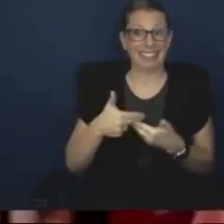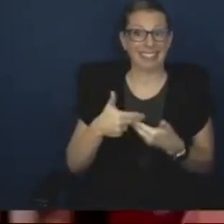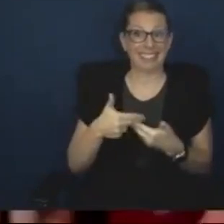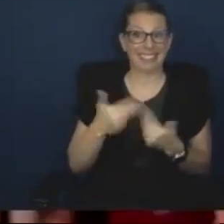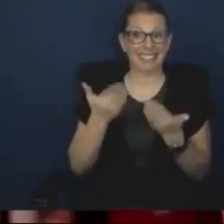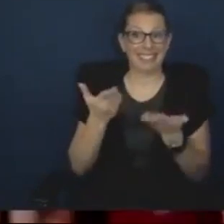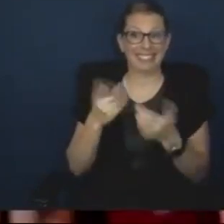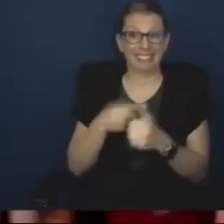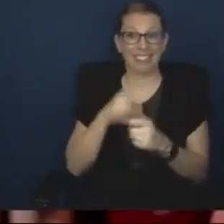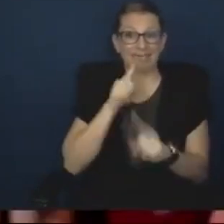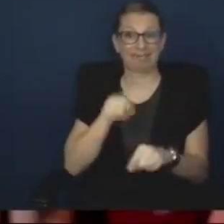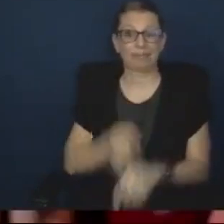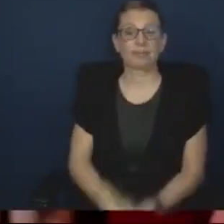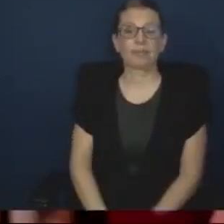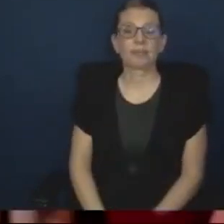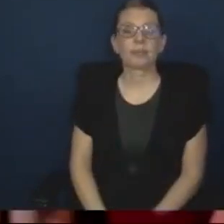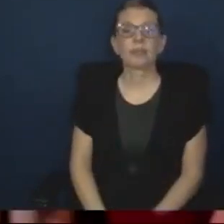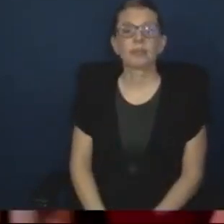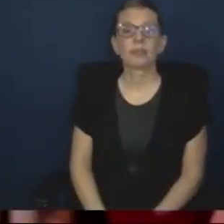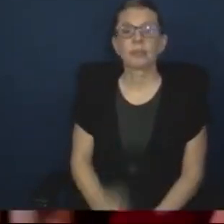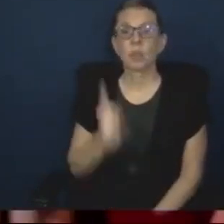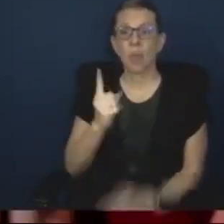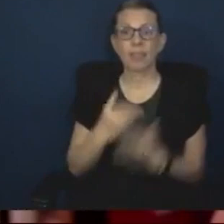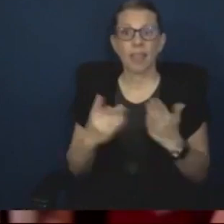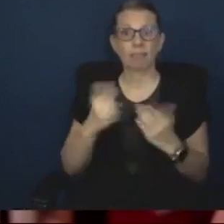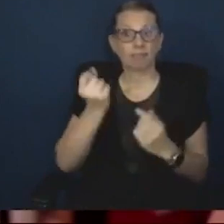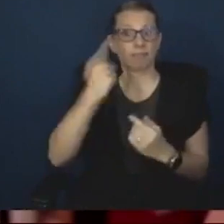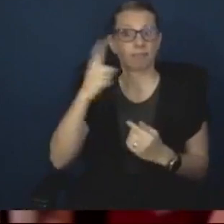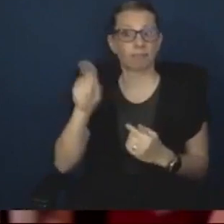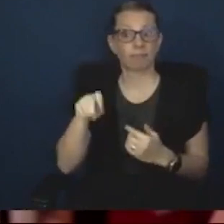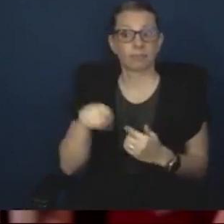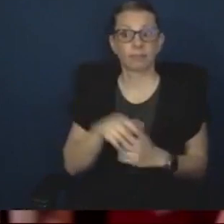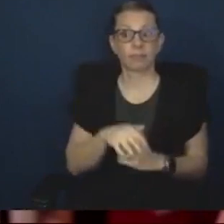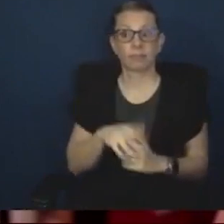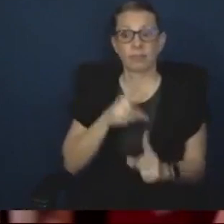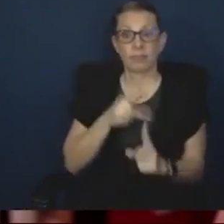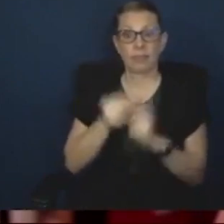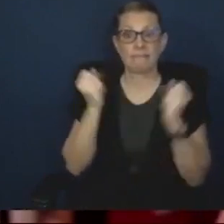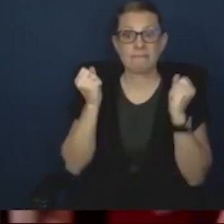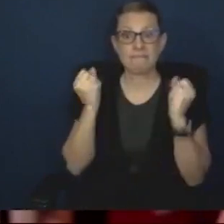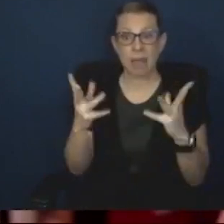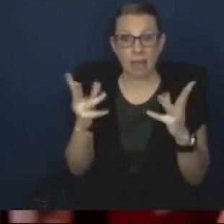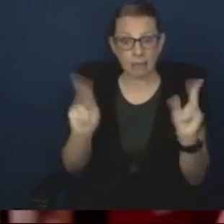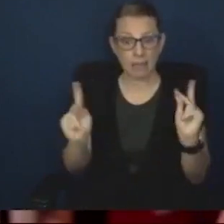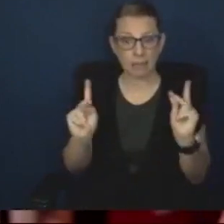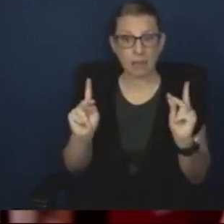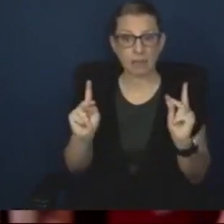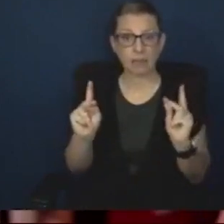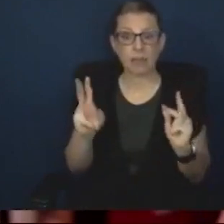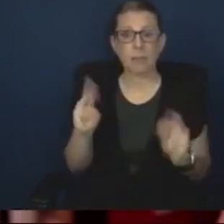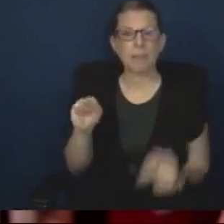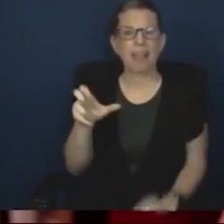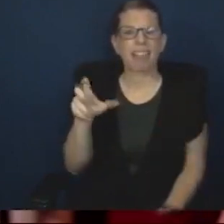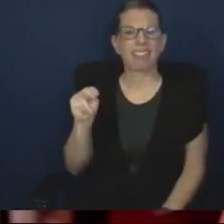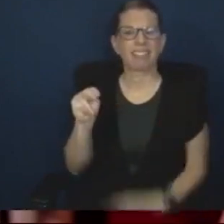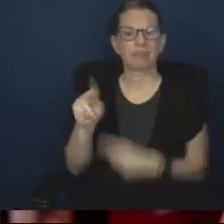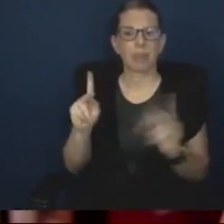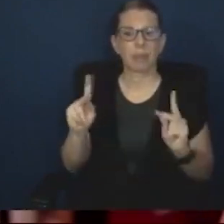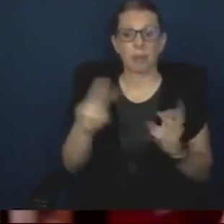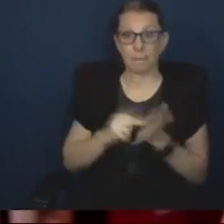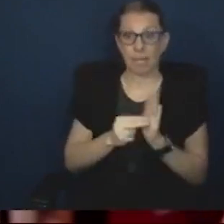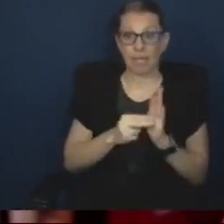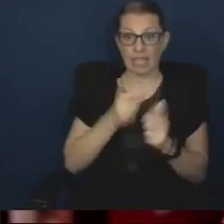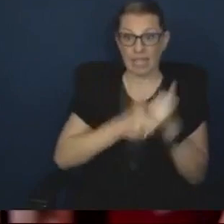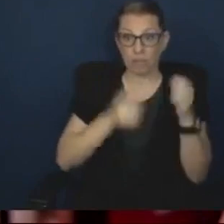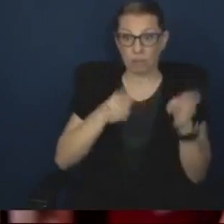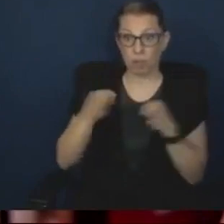All right, so one thing we have to understand when you vaccinate millions of people, everyone is slightly different. They're not all going to respond the same